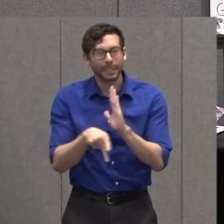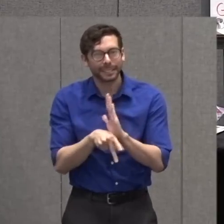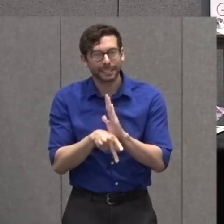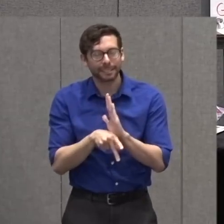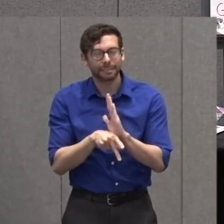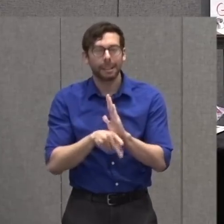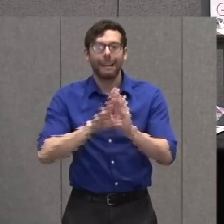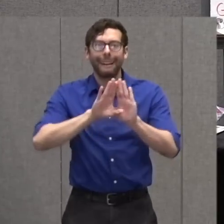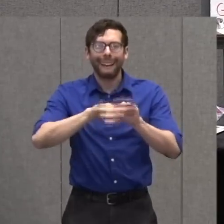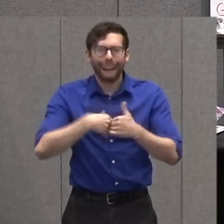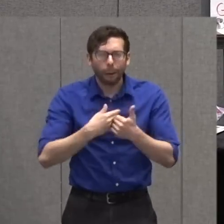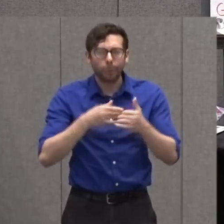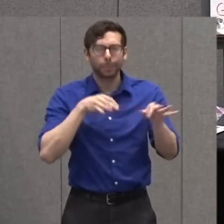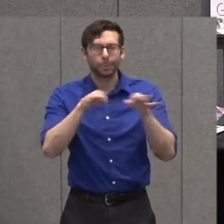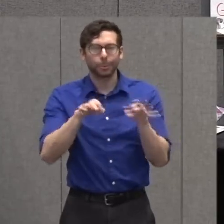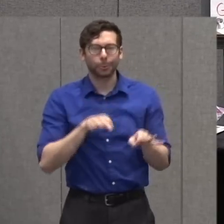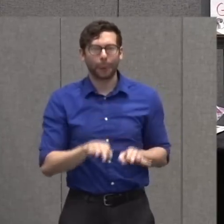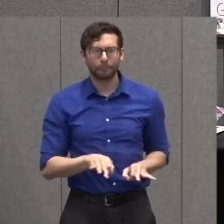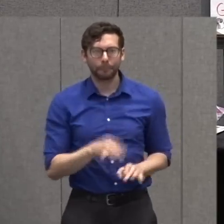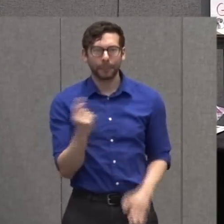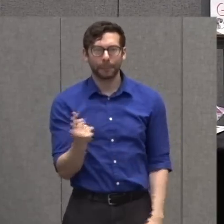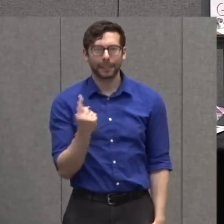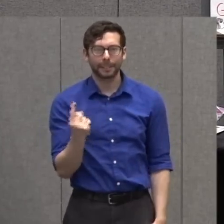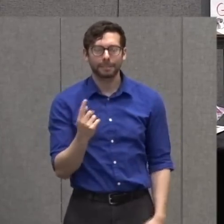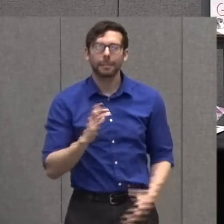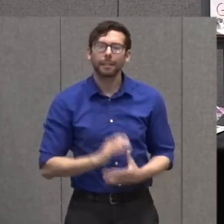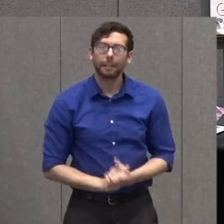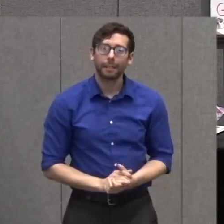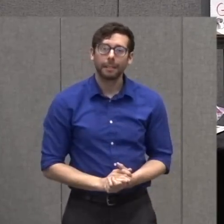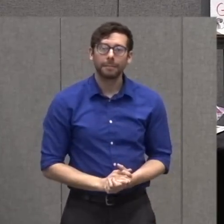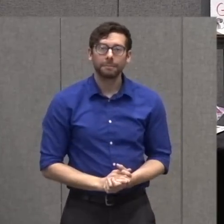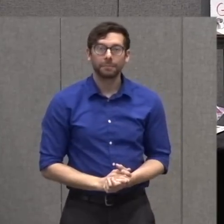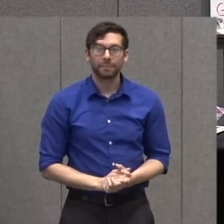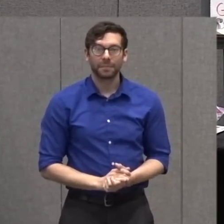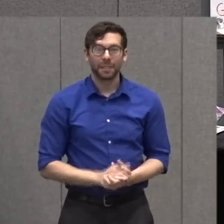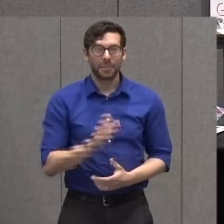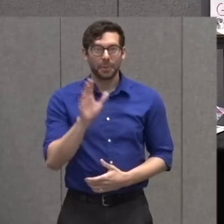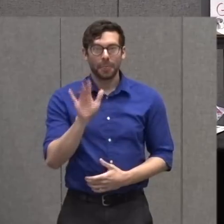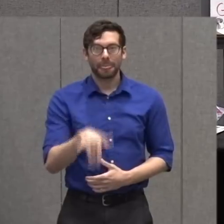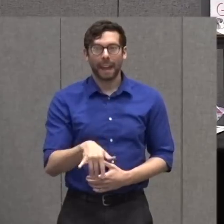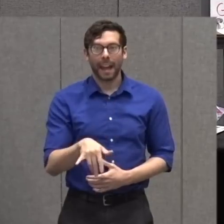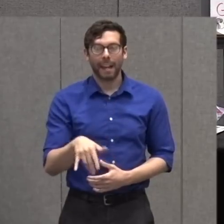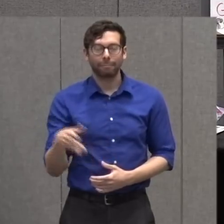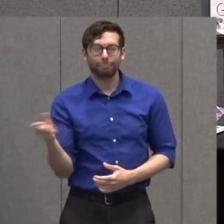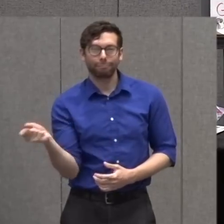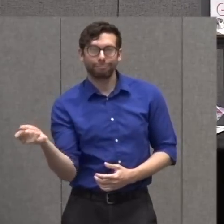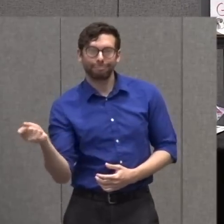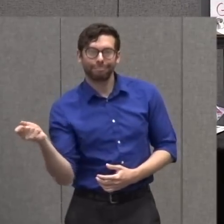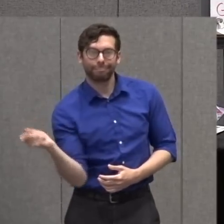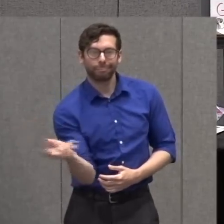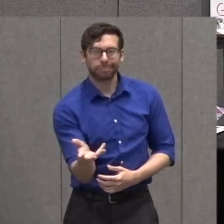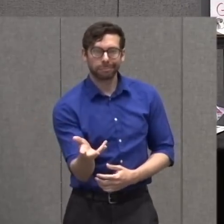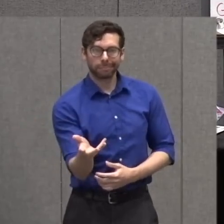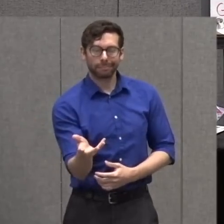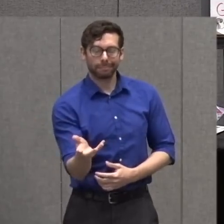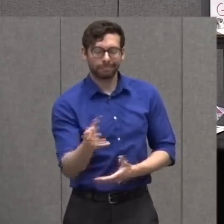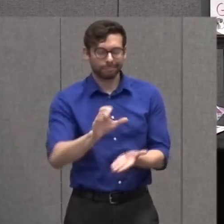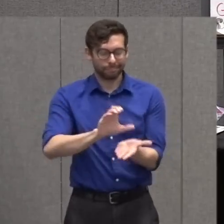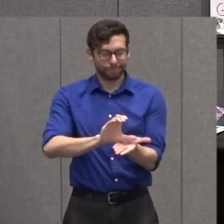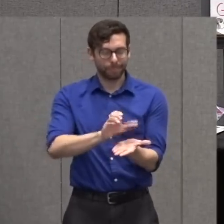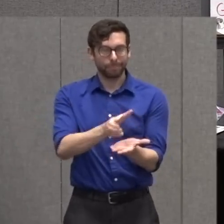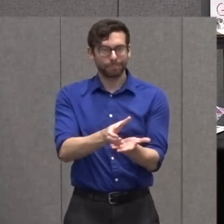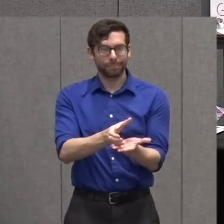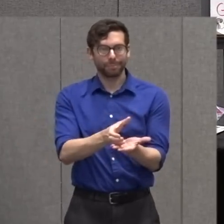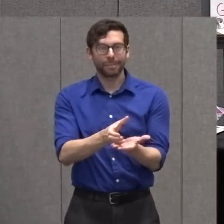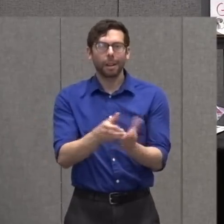we describe something. Oh, yes. Okay? So let's talk about this dice. It is blue. Is that a property? Blue.